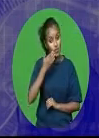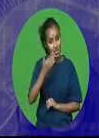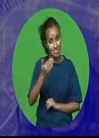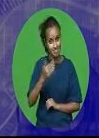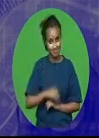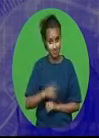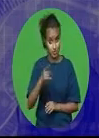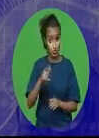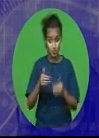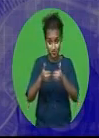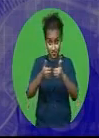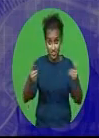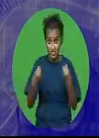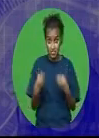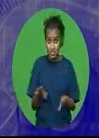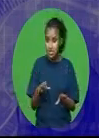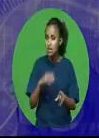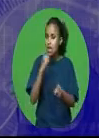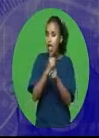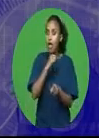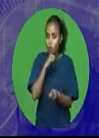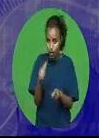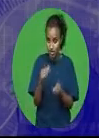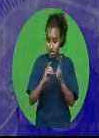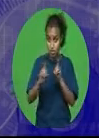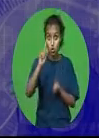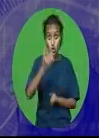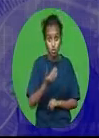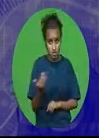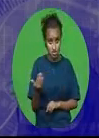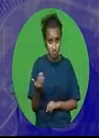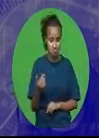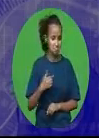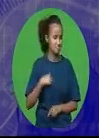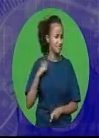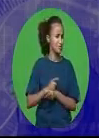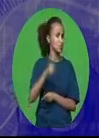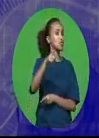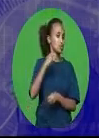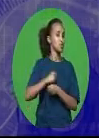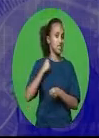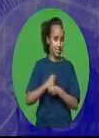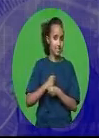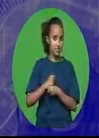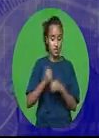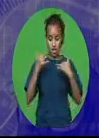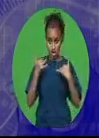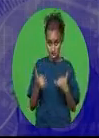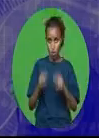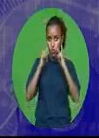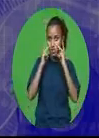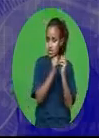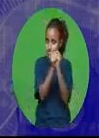Well, did you identify the incorrect dimensions of the objects? I'm sure you did. Let's now